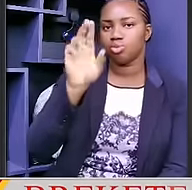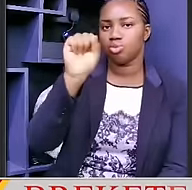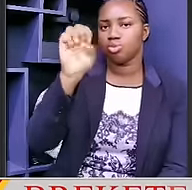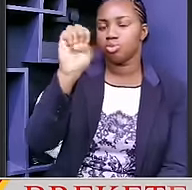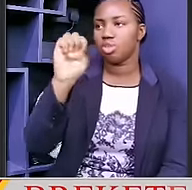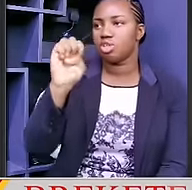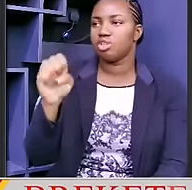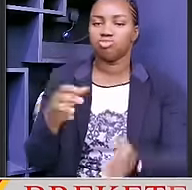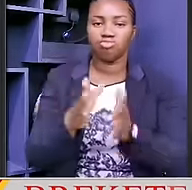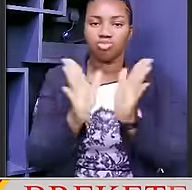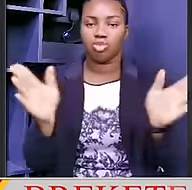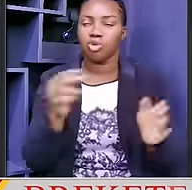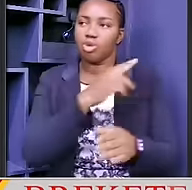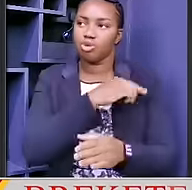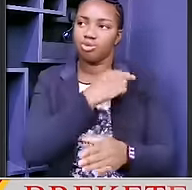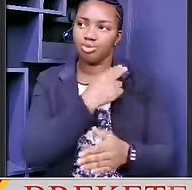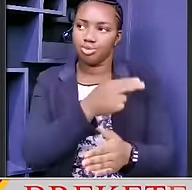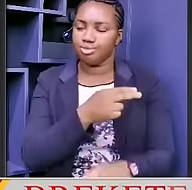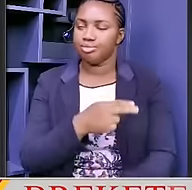Coach Aminu.